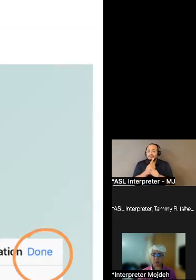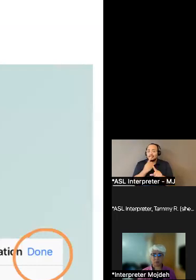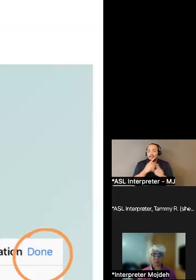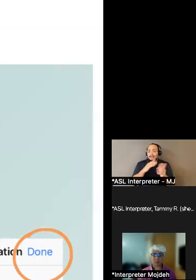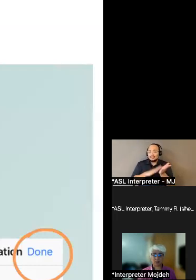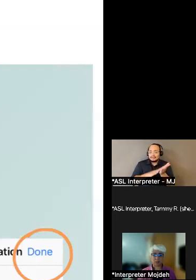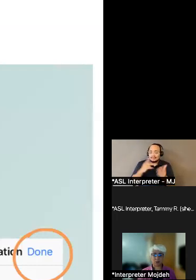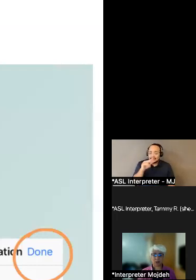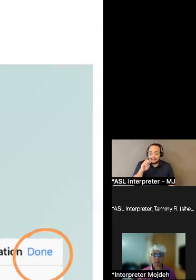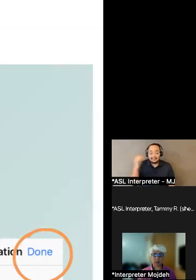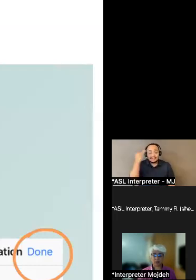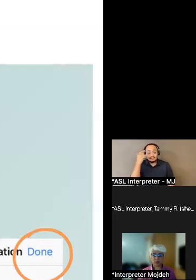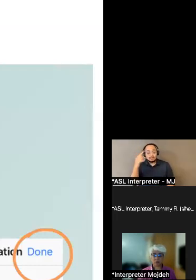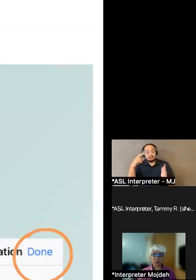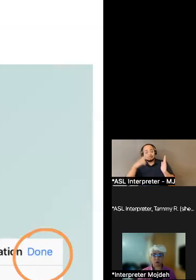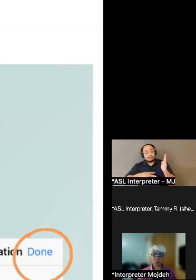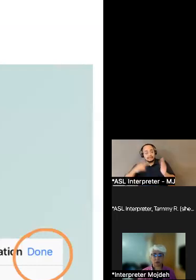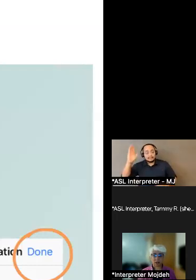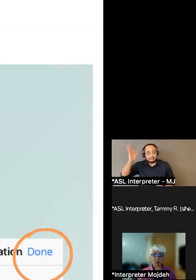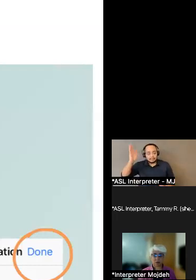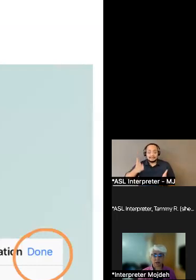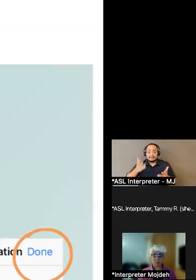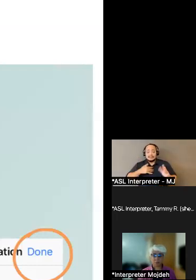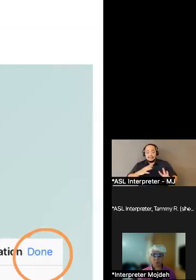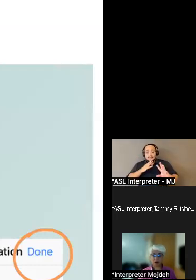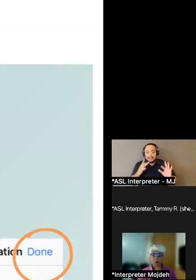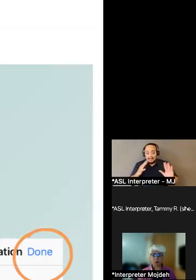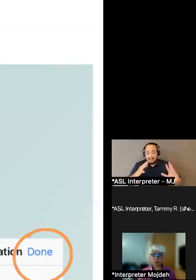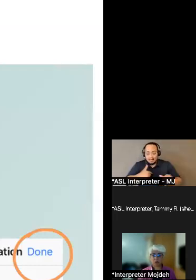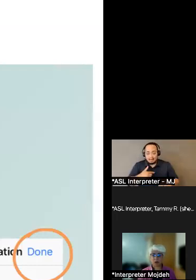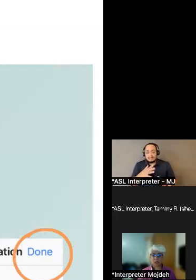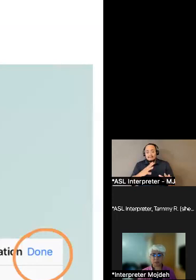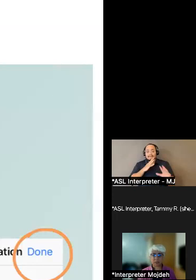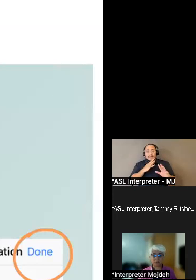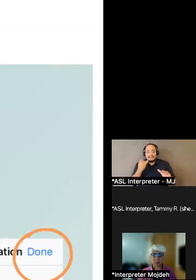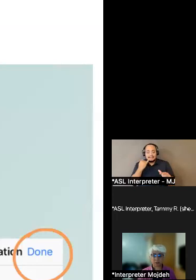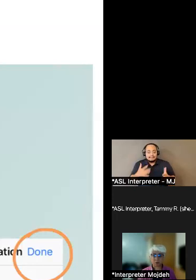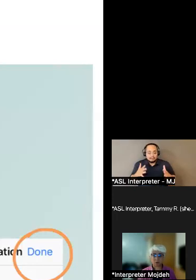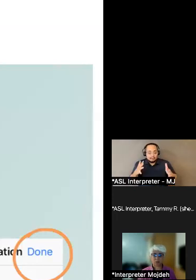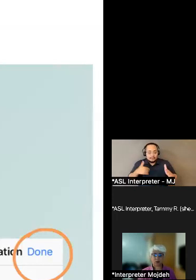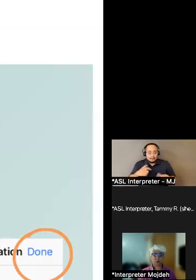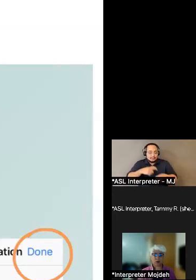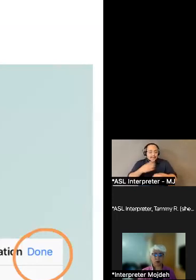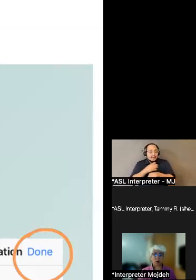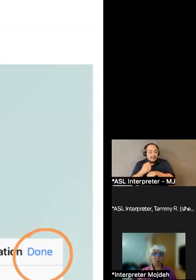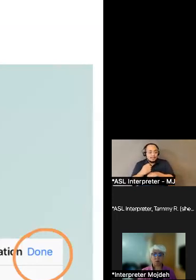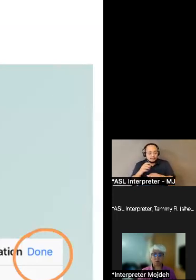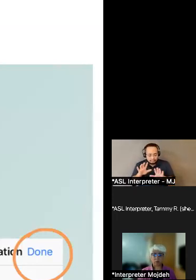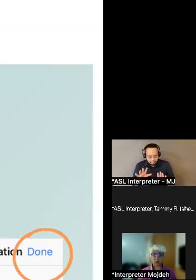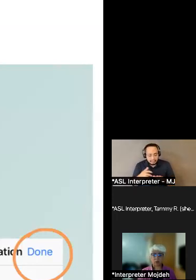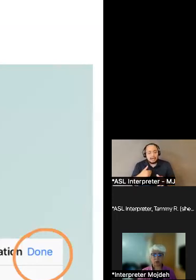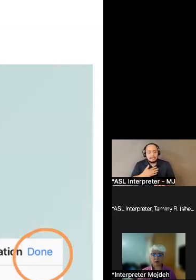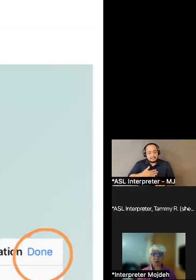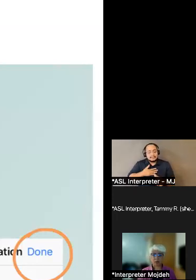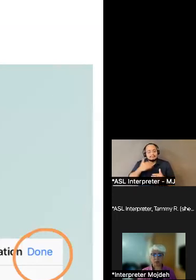you're reading a presentation or excited, nervous, or running out of time. Also, if you're not speaking, please mute yourself. Por